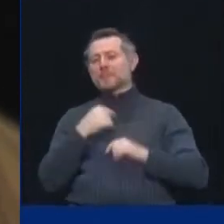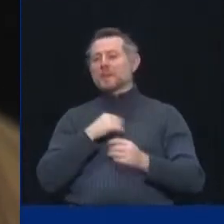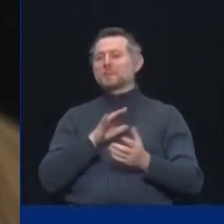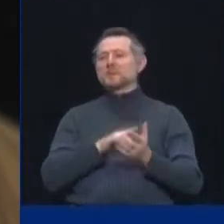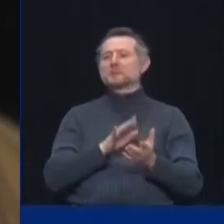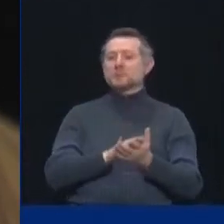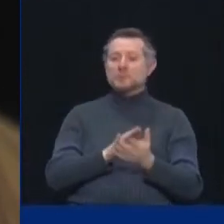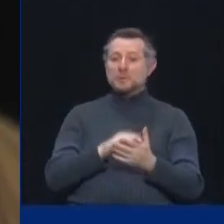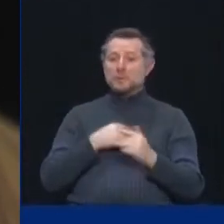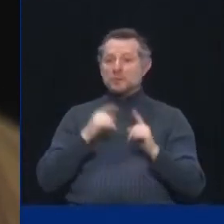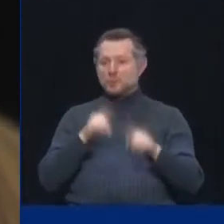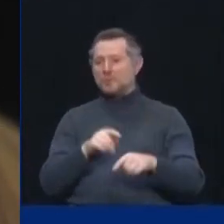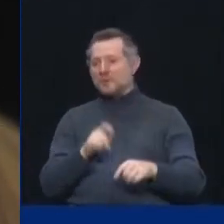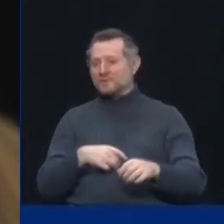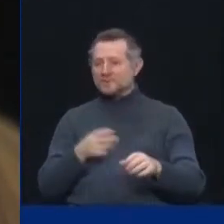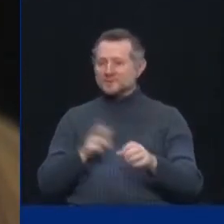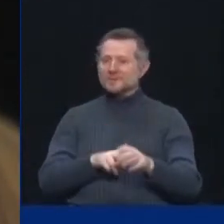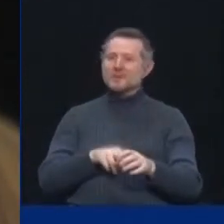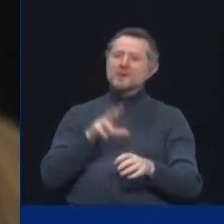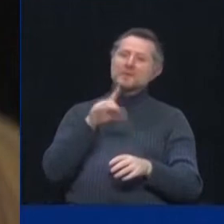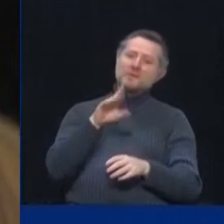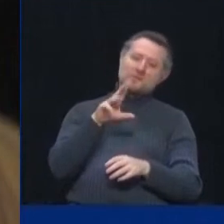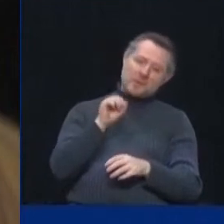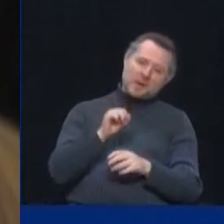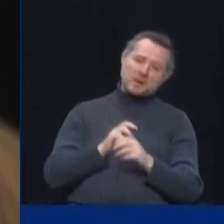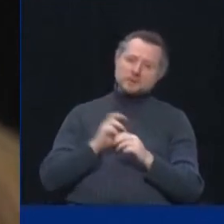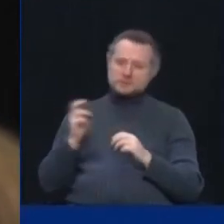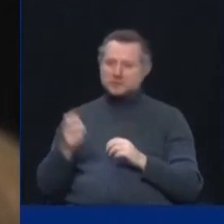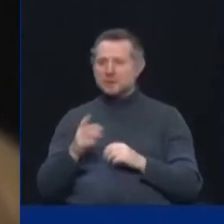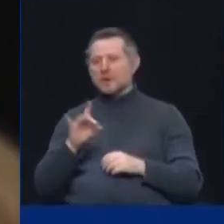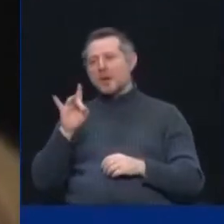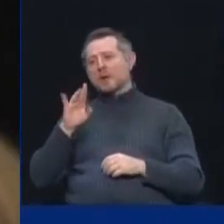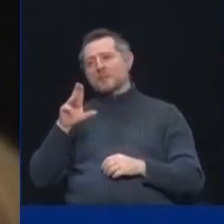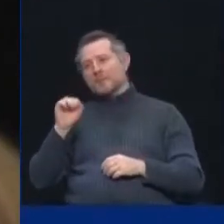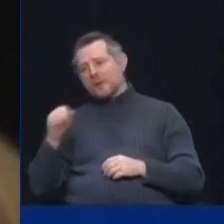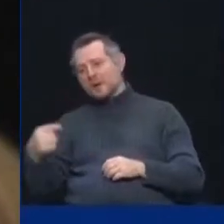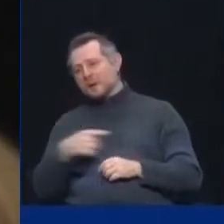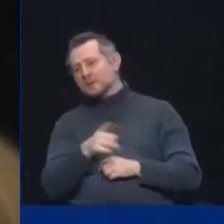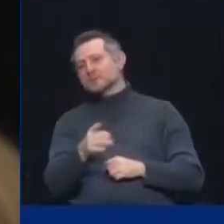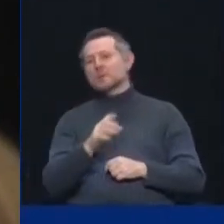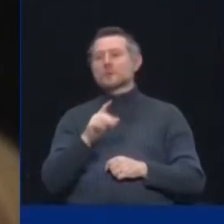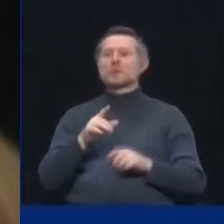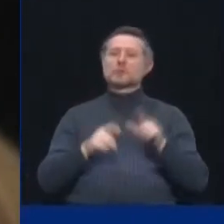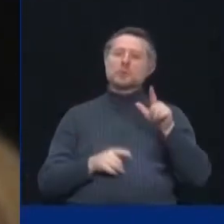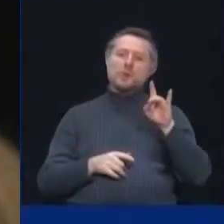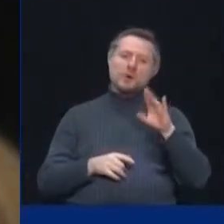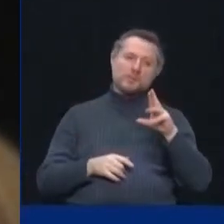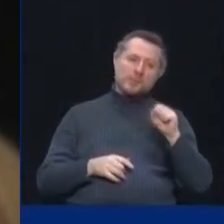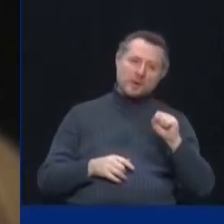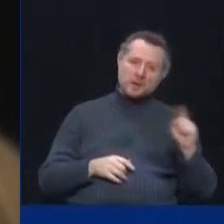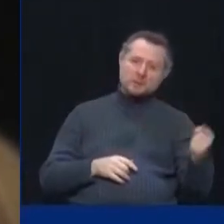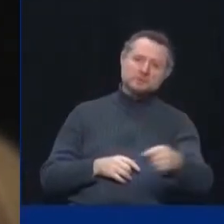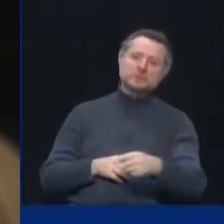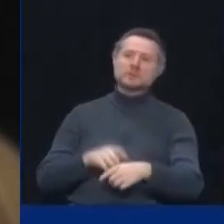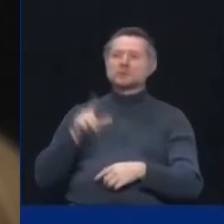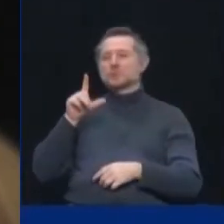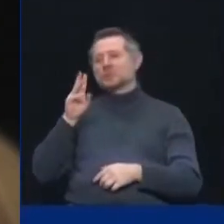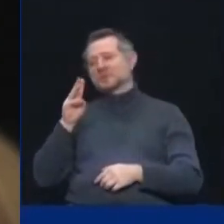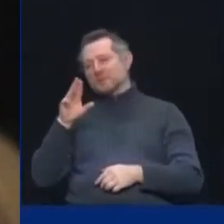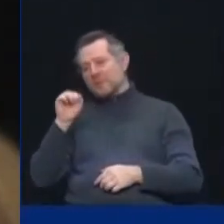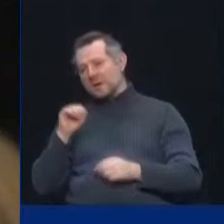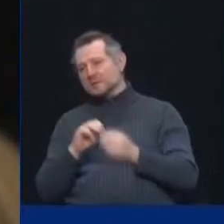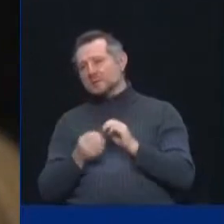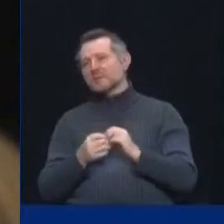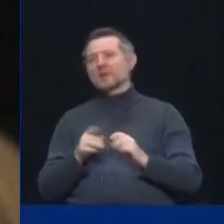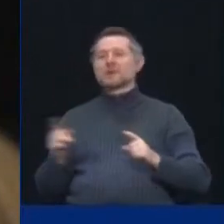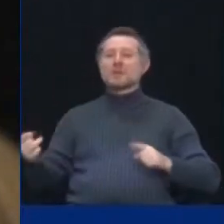8 bus and come all the way around and take the 28 bus or the 26 bus, but that wasn't that bad, especially when I lived only a 5-minute